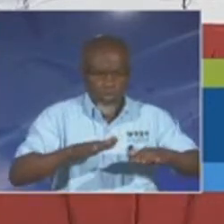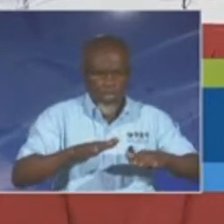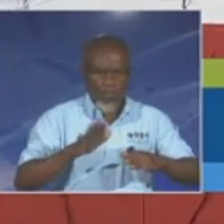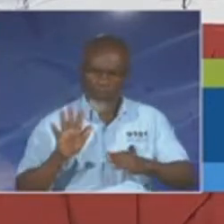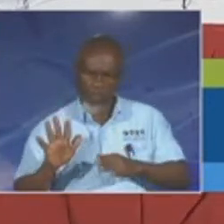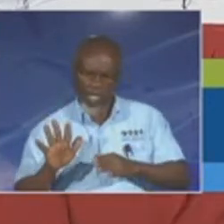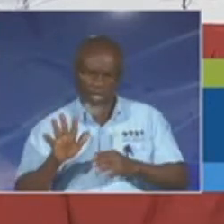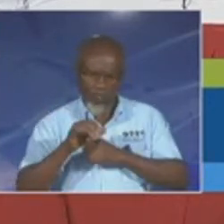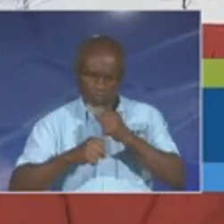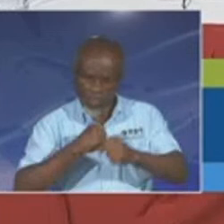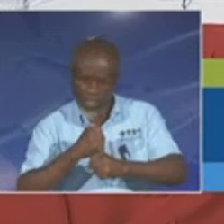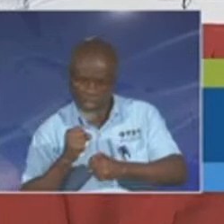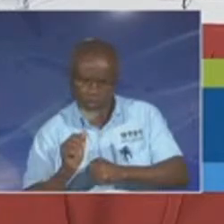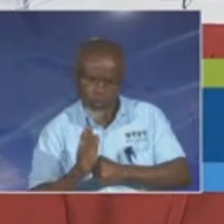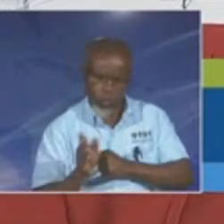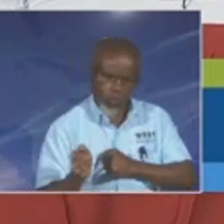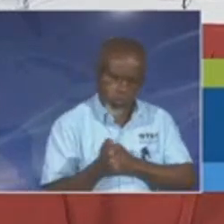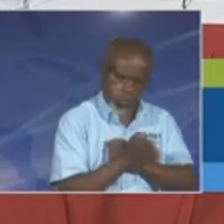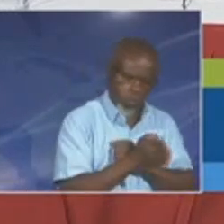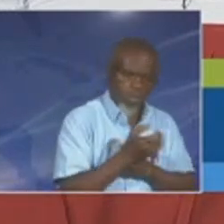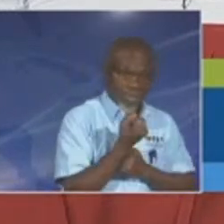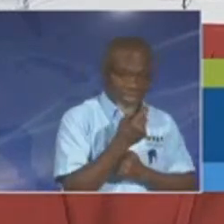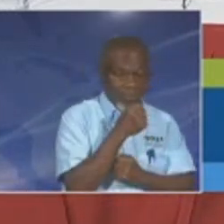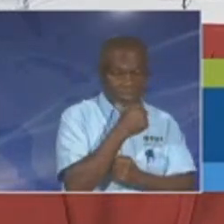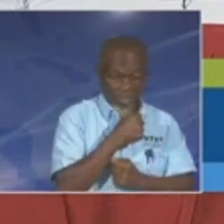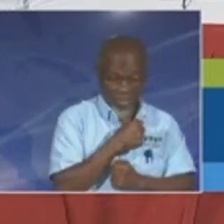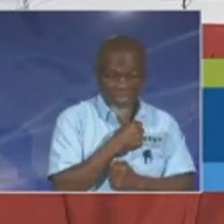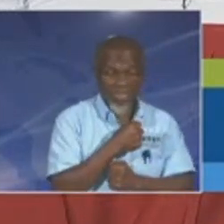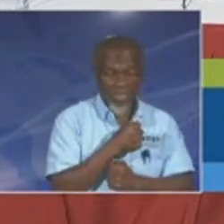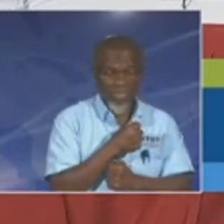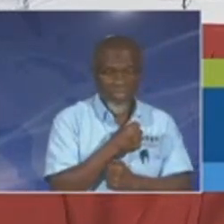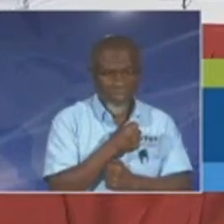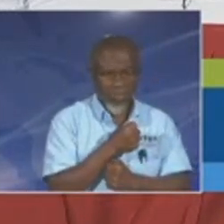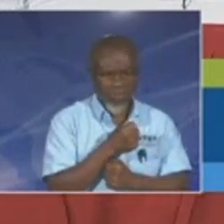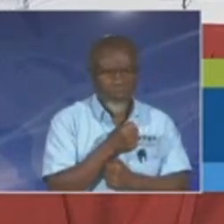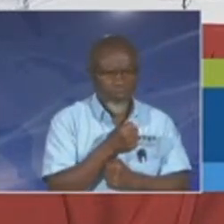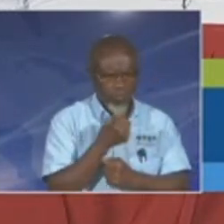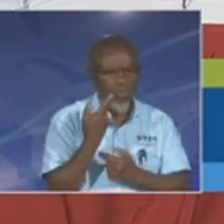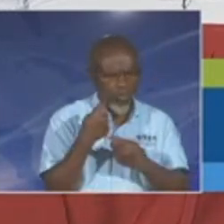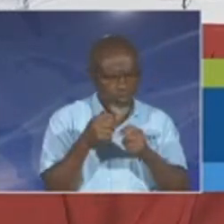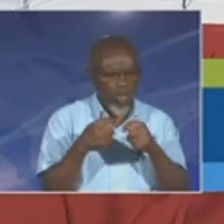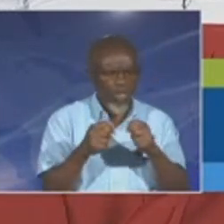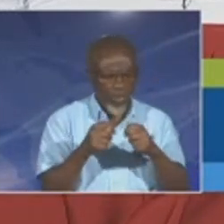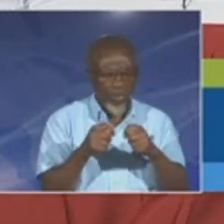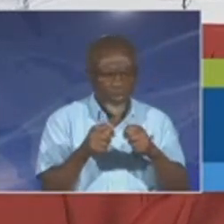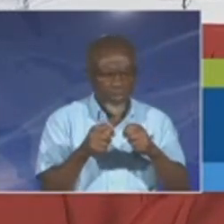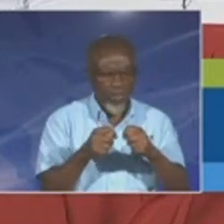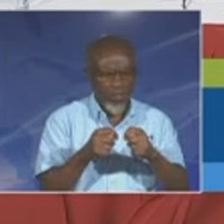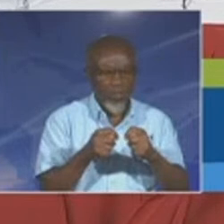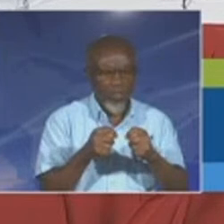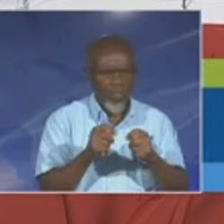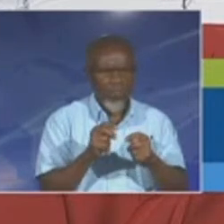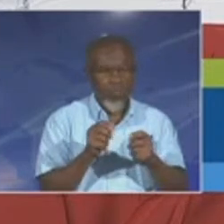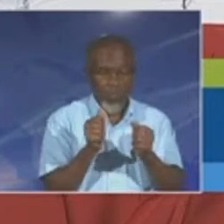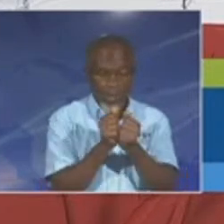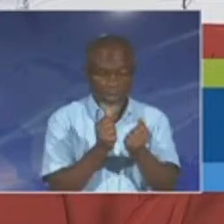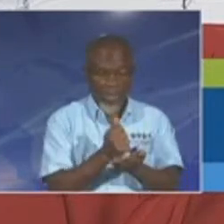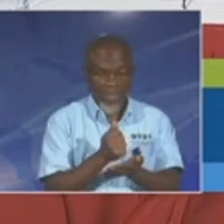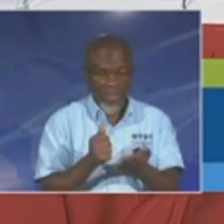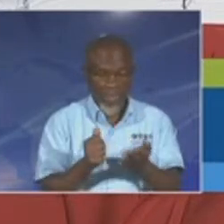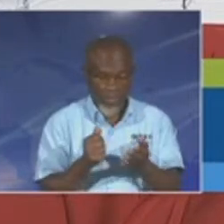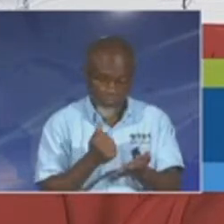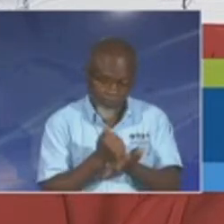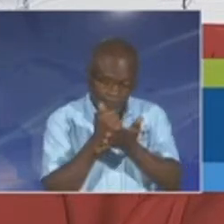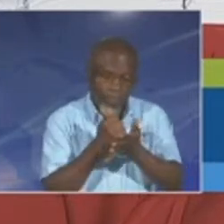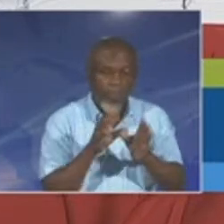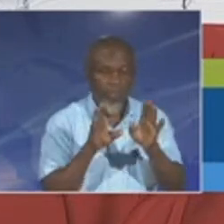the Honourable Minister would have said on more than one occasion, we're actually pursuing through the CARICOM track. There's one initiative